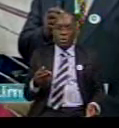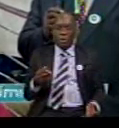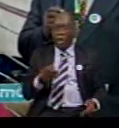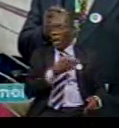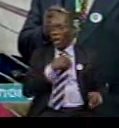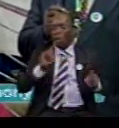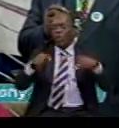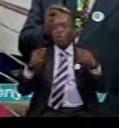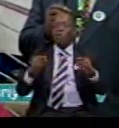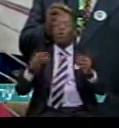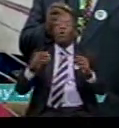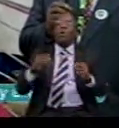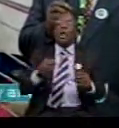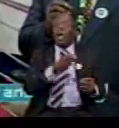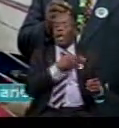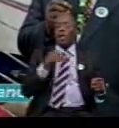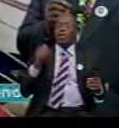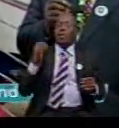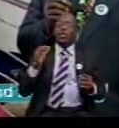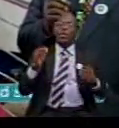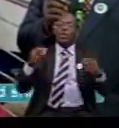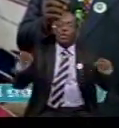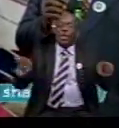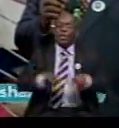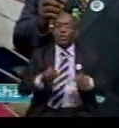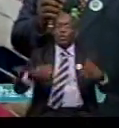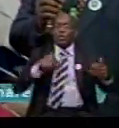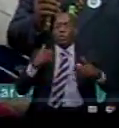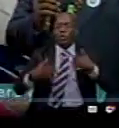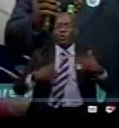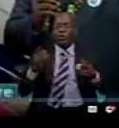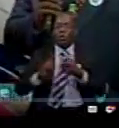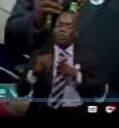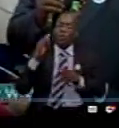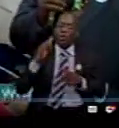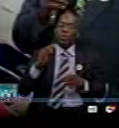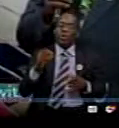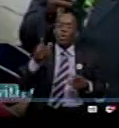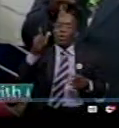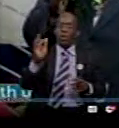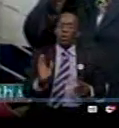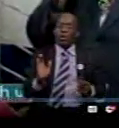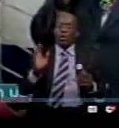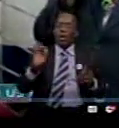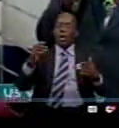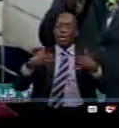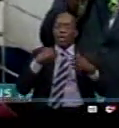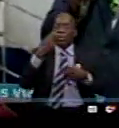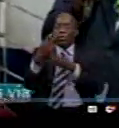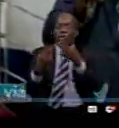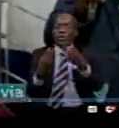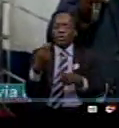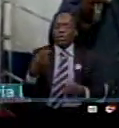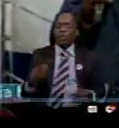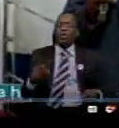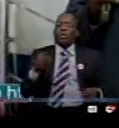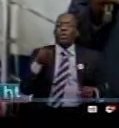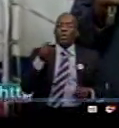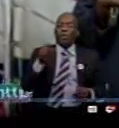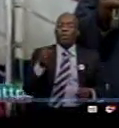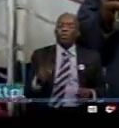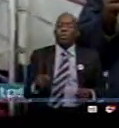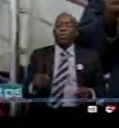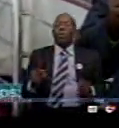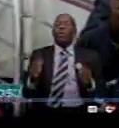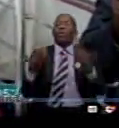to trek as a youth to do the work of God. But God has visited me, and the miracle is for you today. Thank